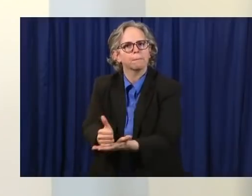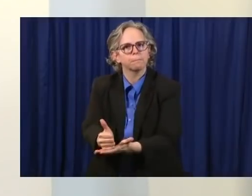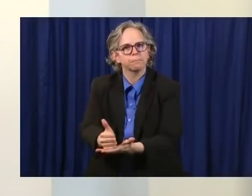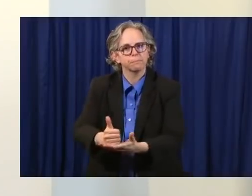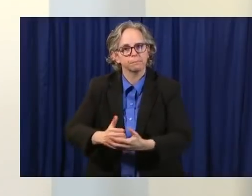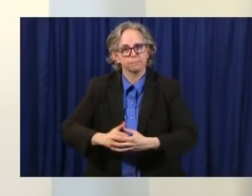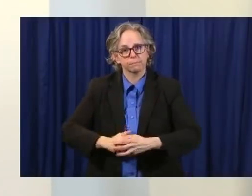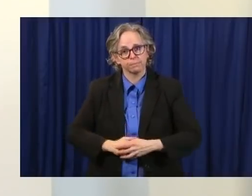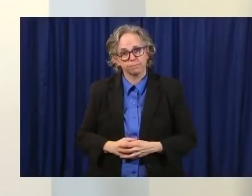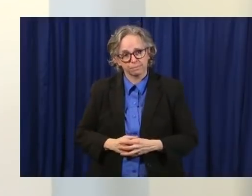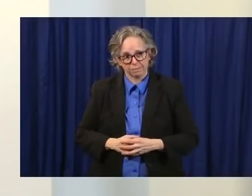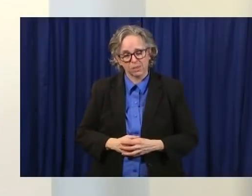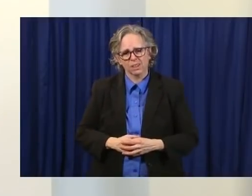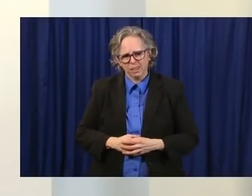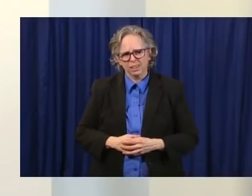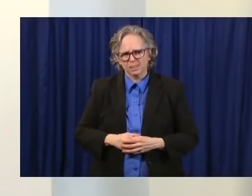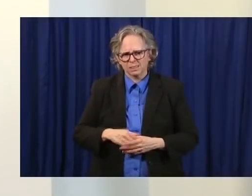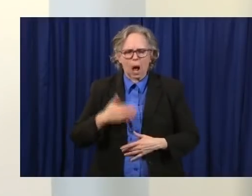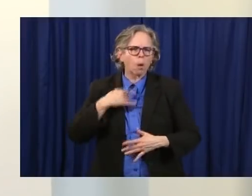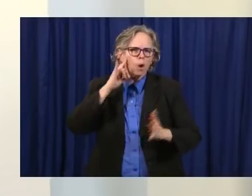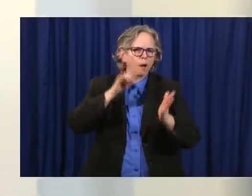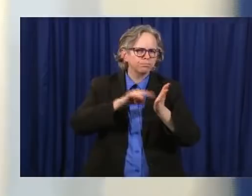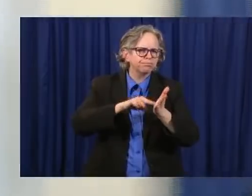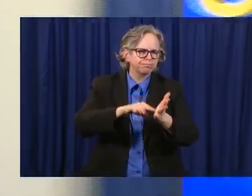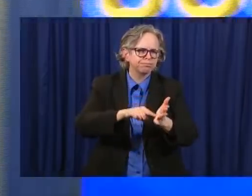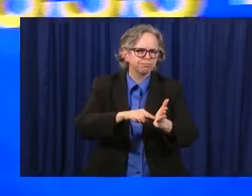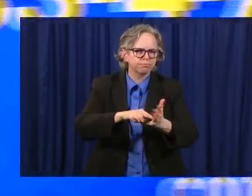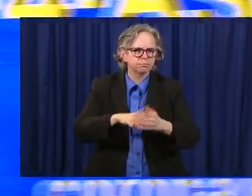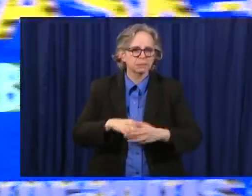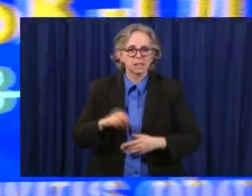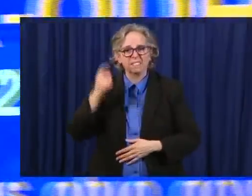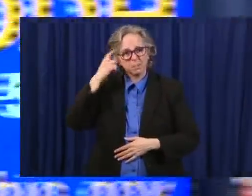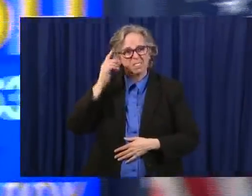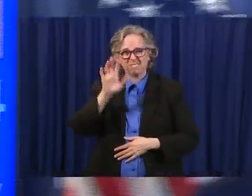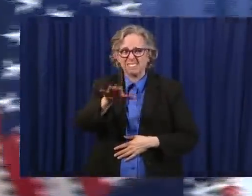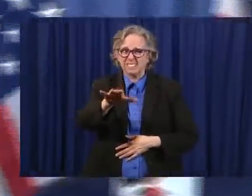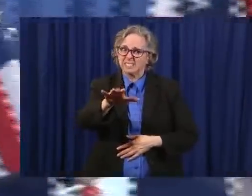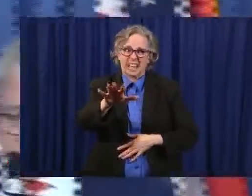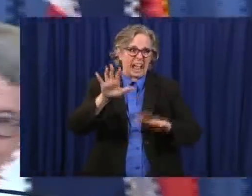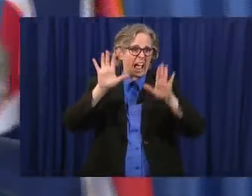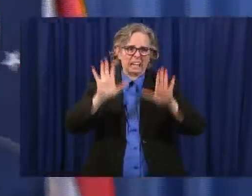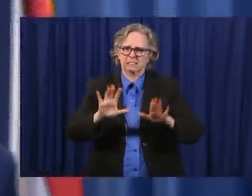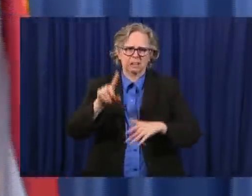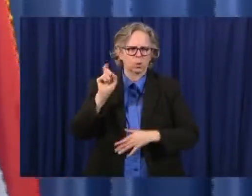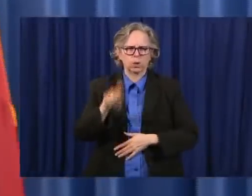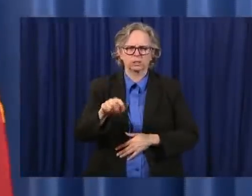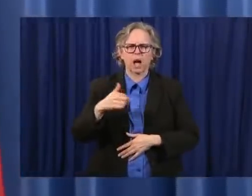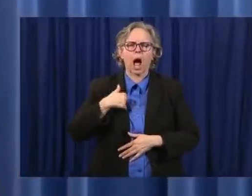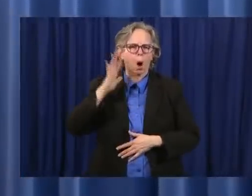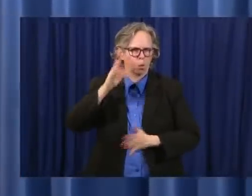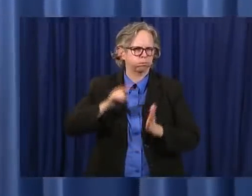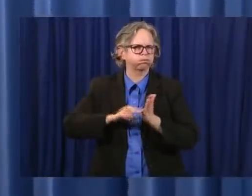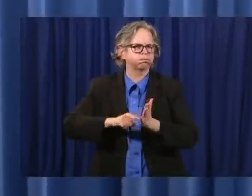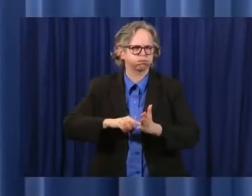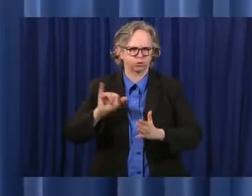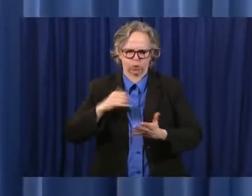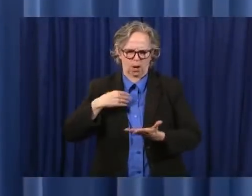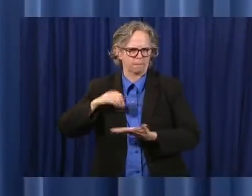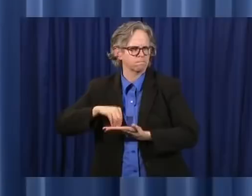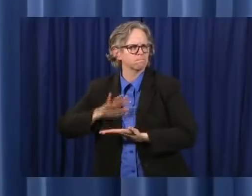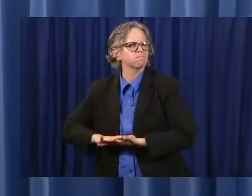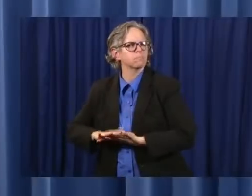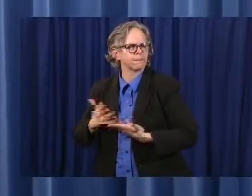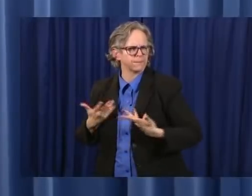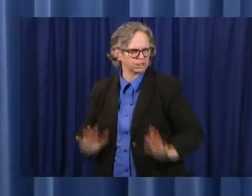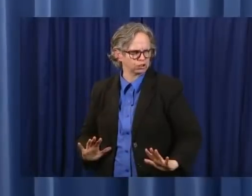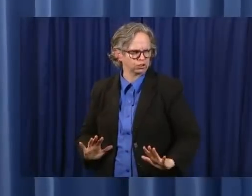disproportionately. So I'll look into that for you. Yeah, I think that is an excellent question, and I will do the same. I've written that